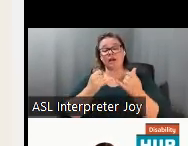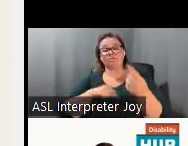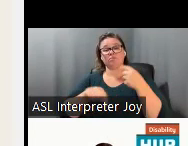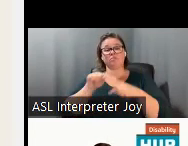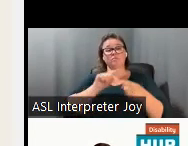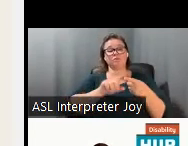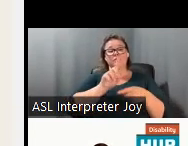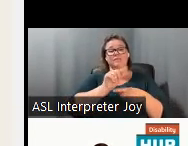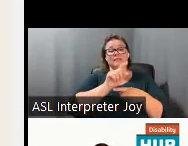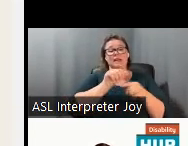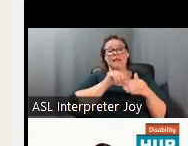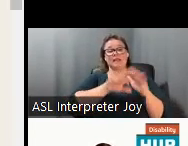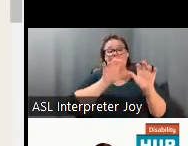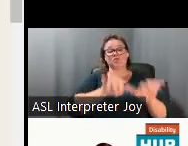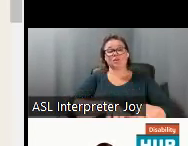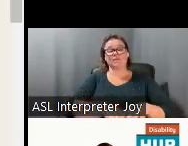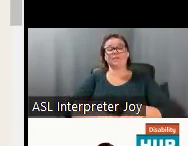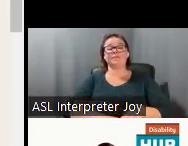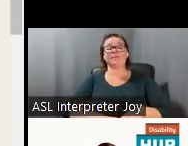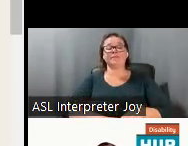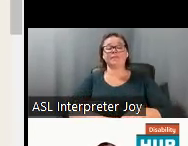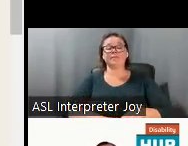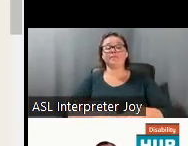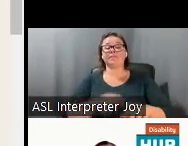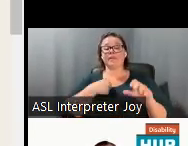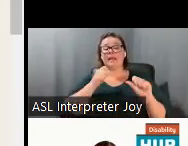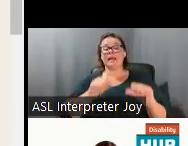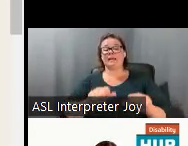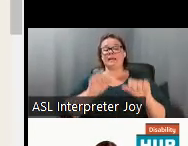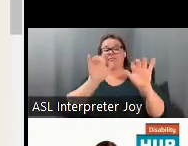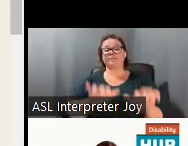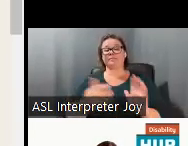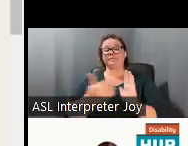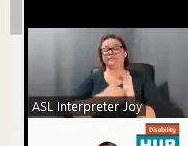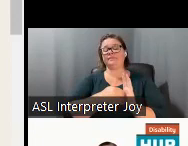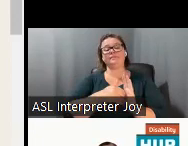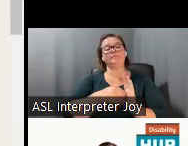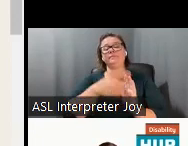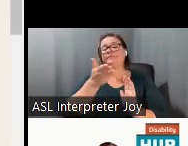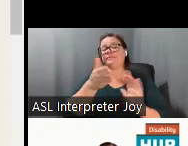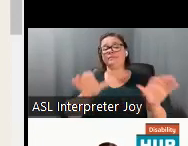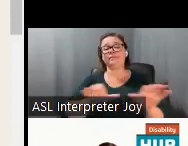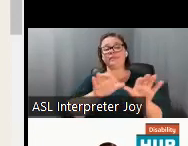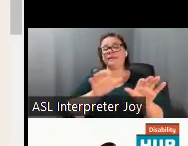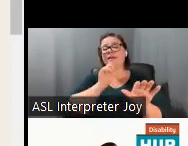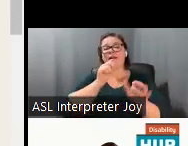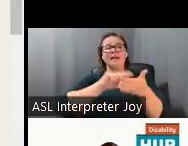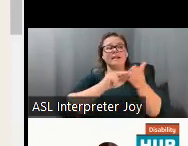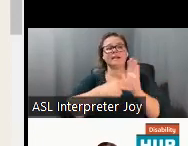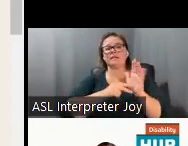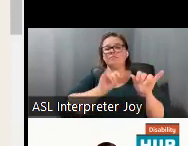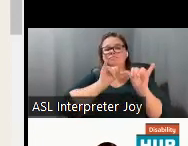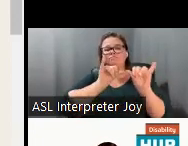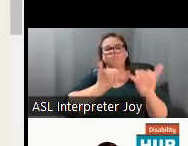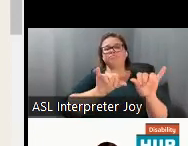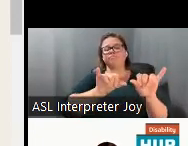entry and I can redo this. None of these activities are intended to remain static.